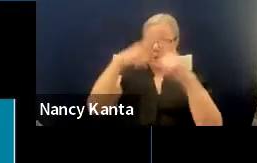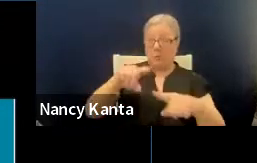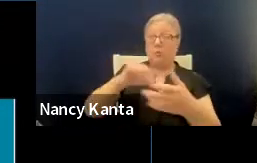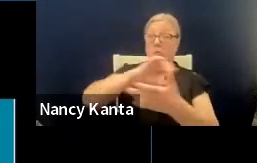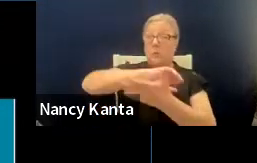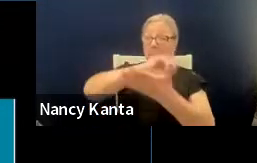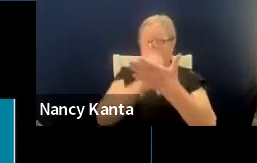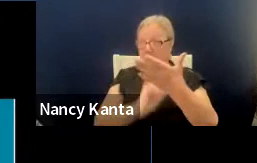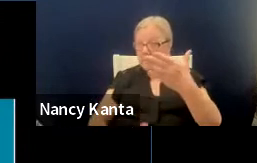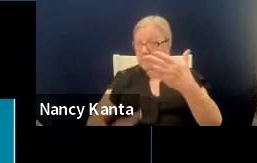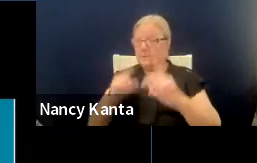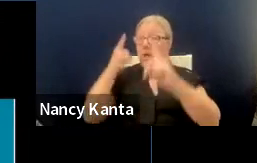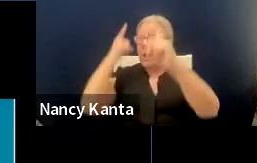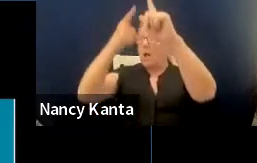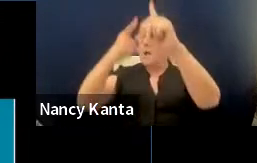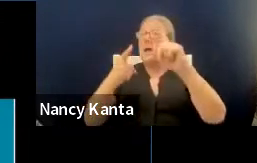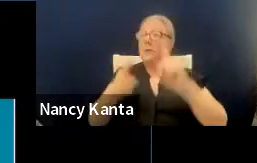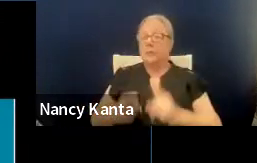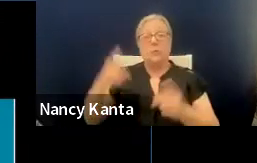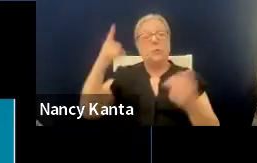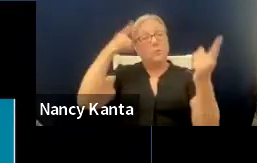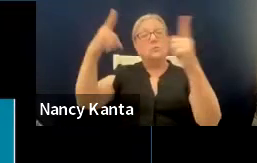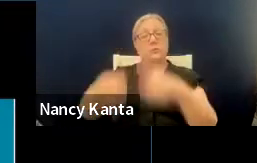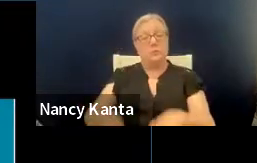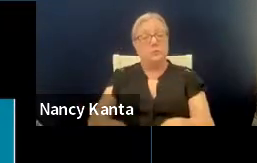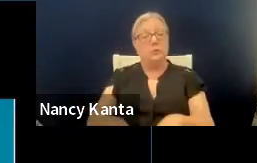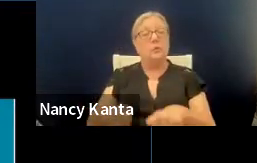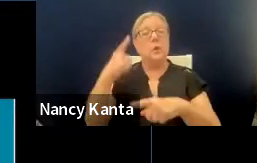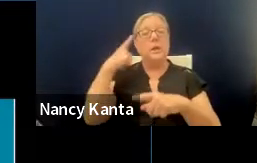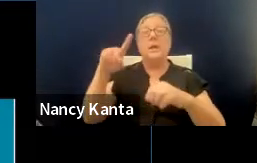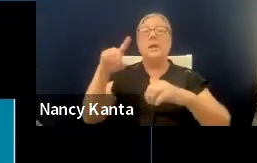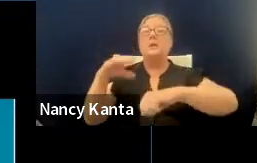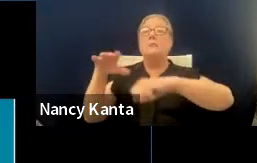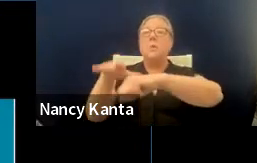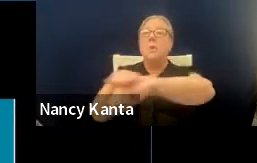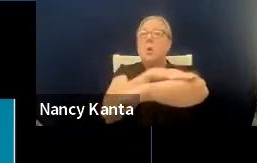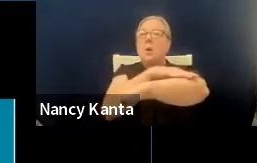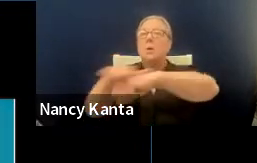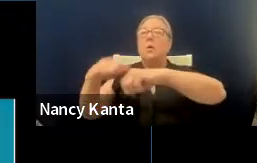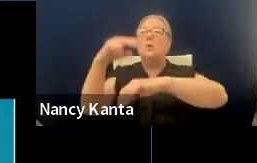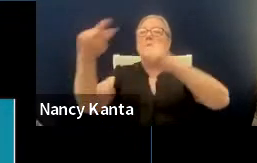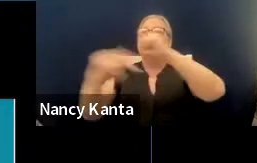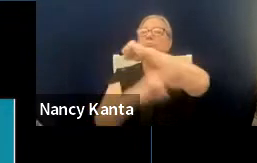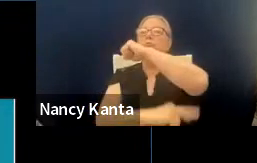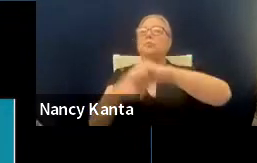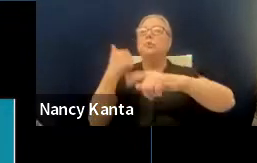the urban elements and the areas on and around and under the bridge.